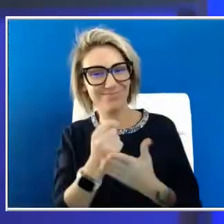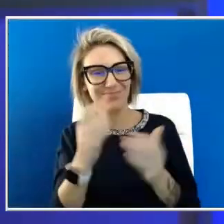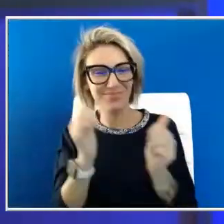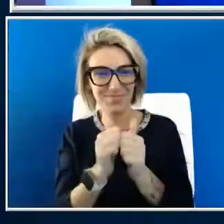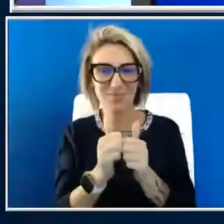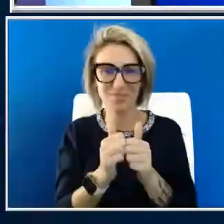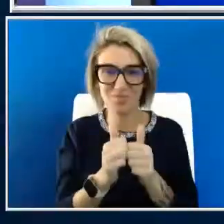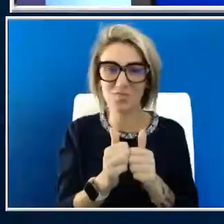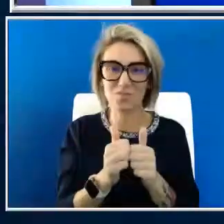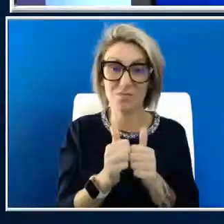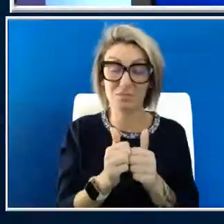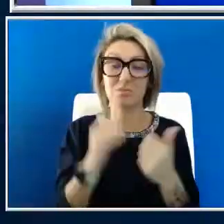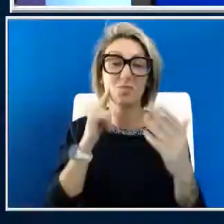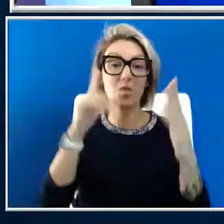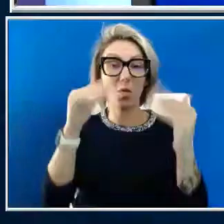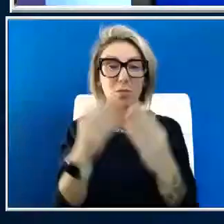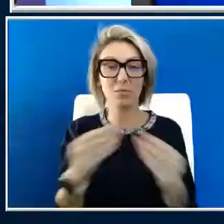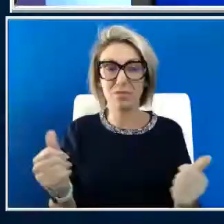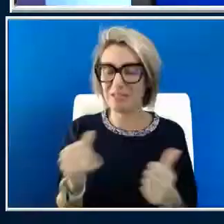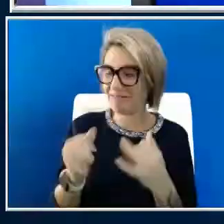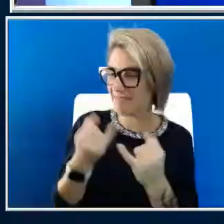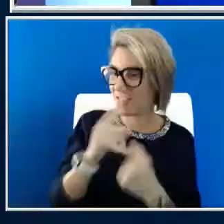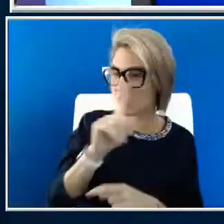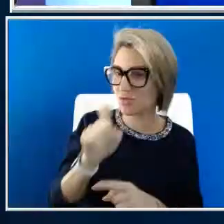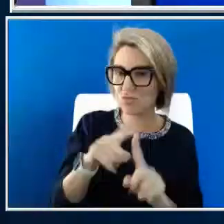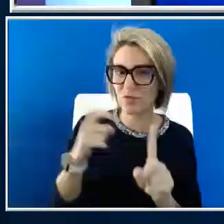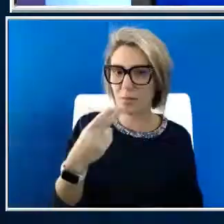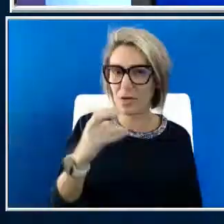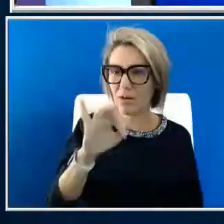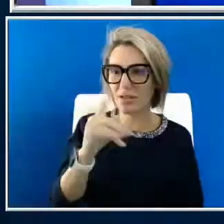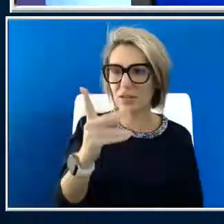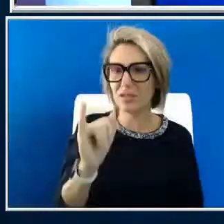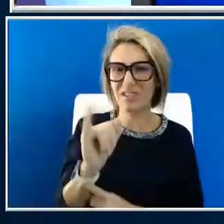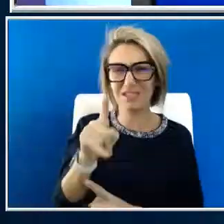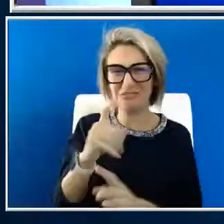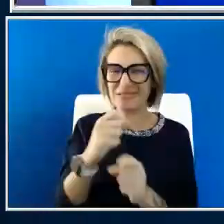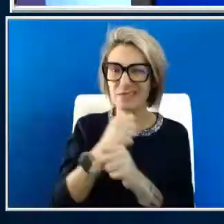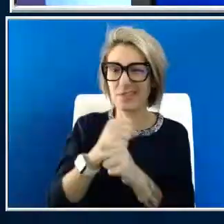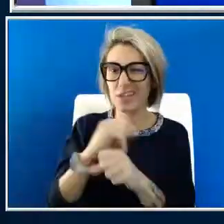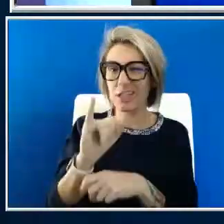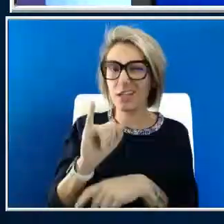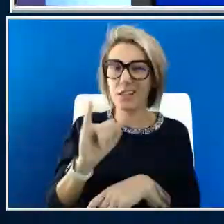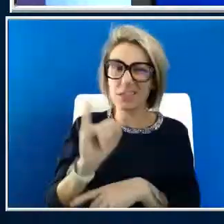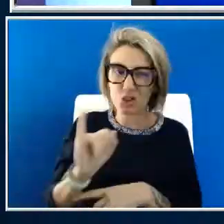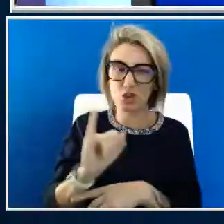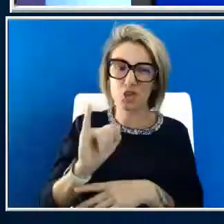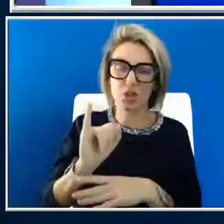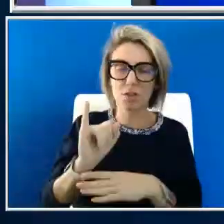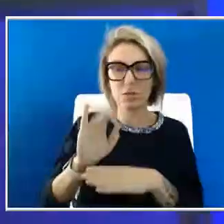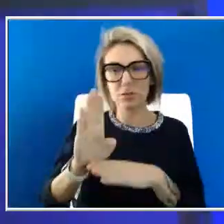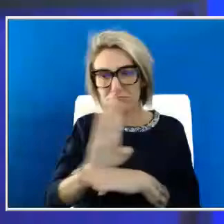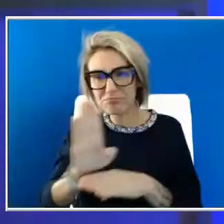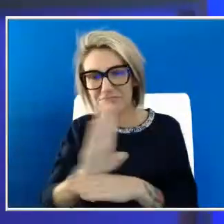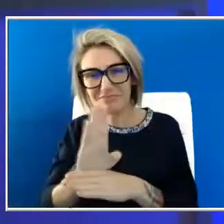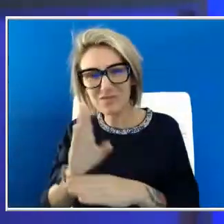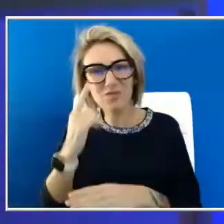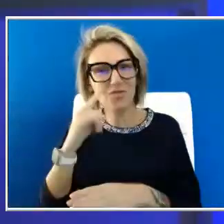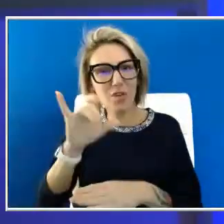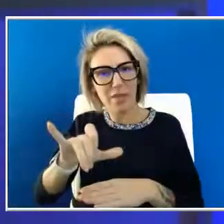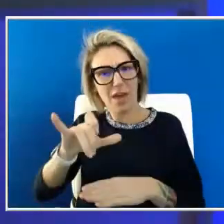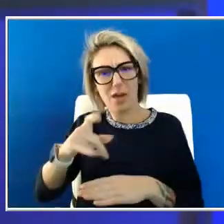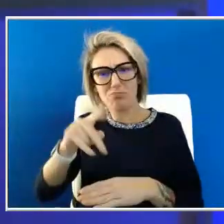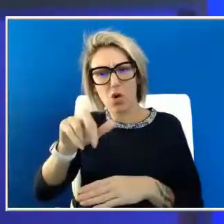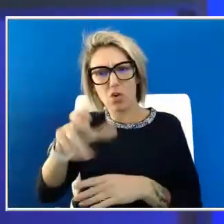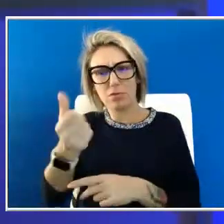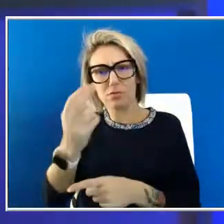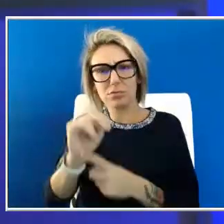cure. And last questions from Heidi. Just, do people have to fight insurance companies to get proton therapy? There are some insurance companies